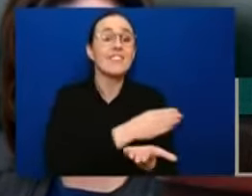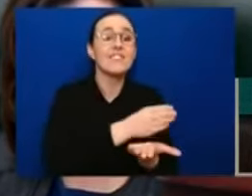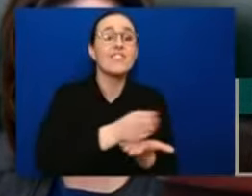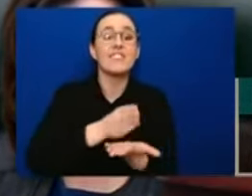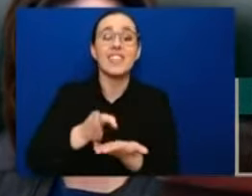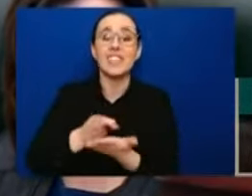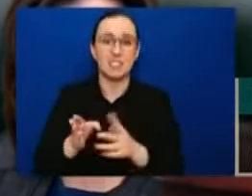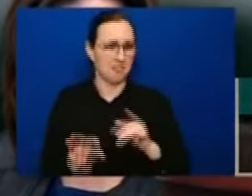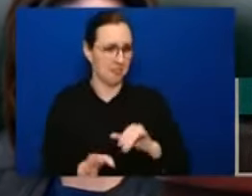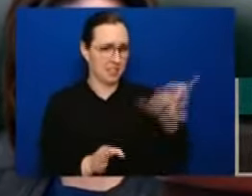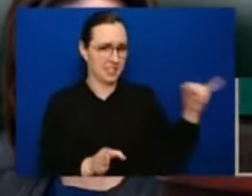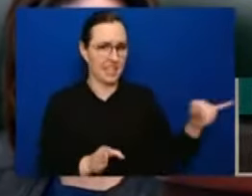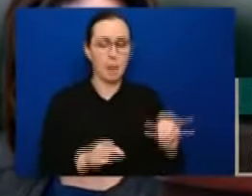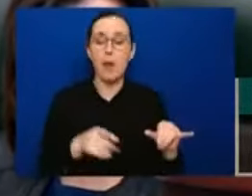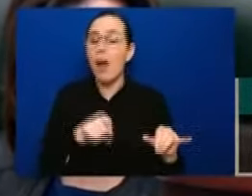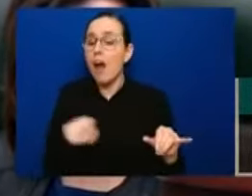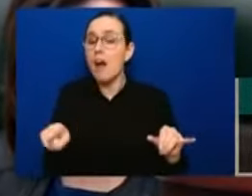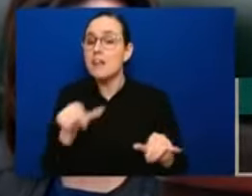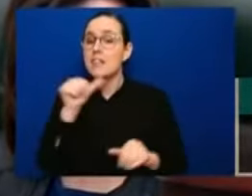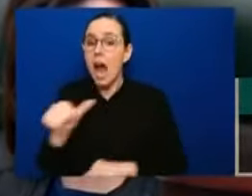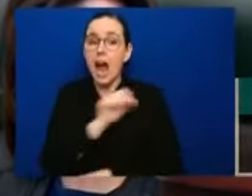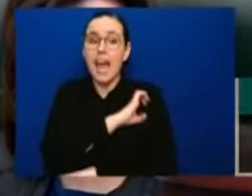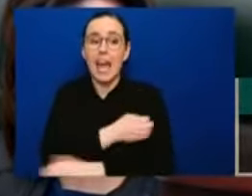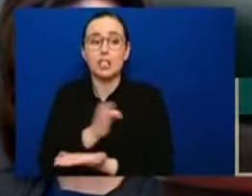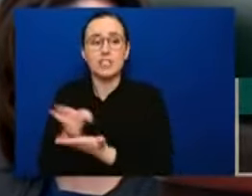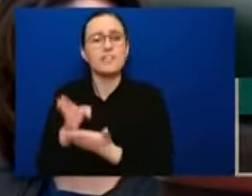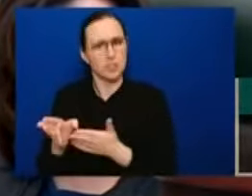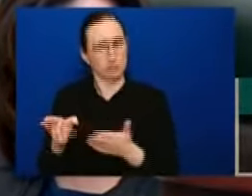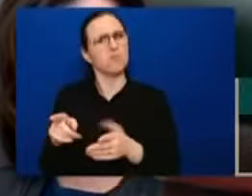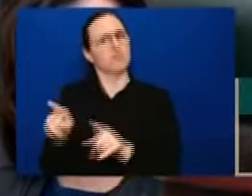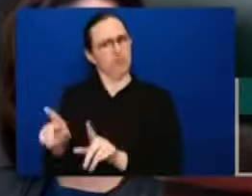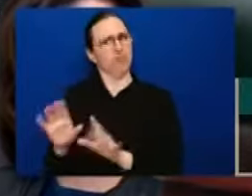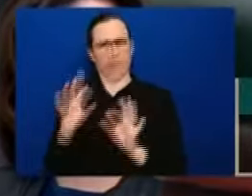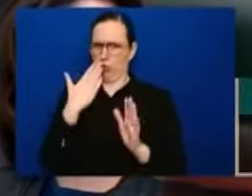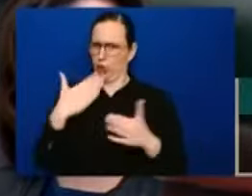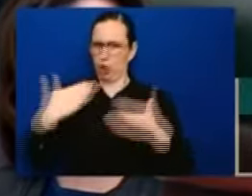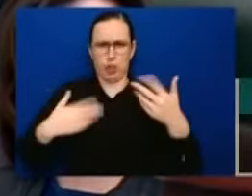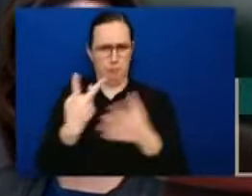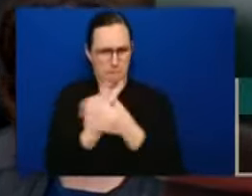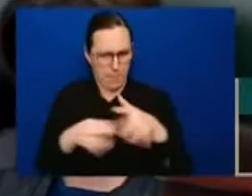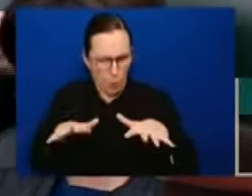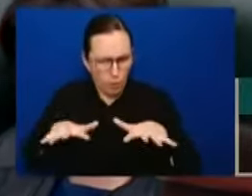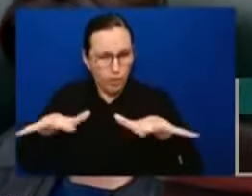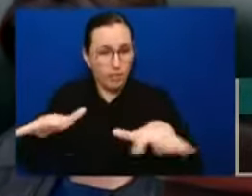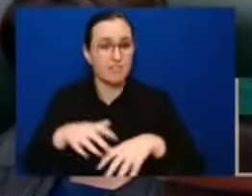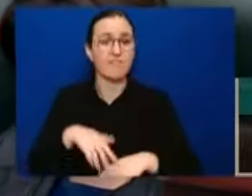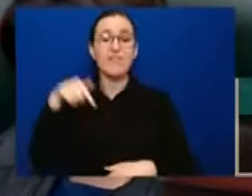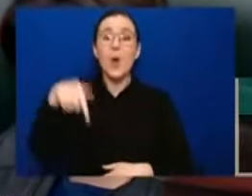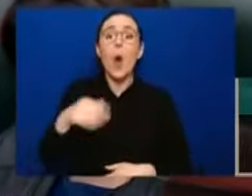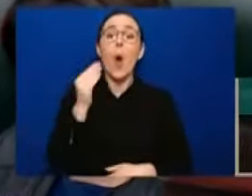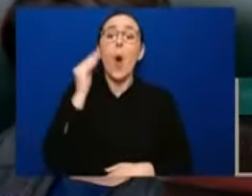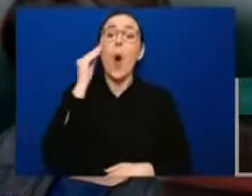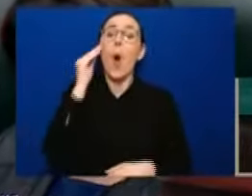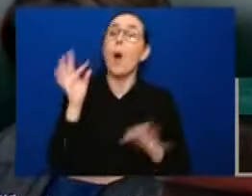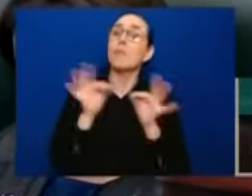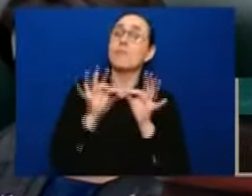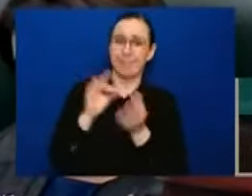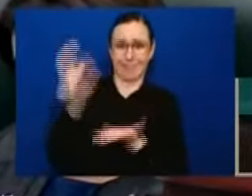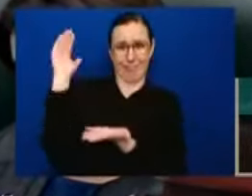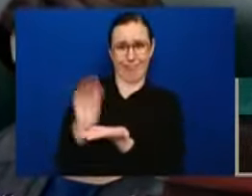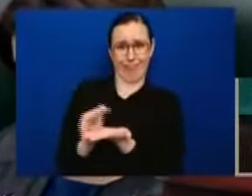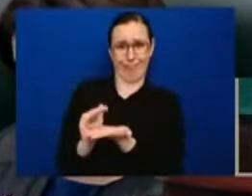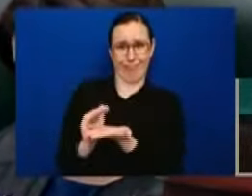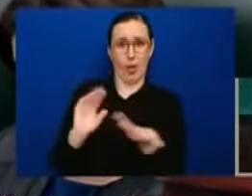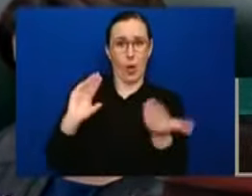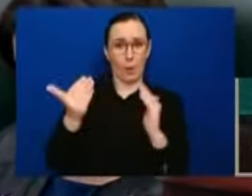urban centres. In fact, Albertans are able to purchase at least two homes for every one home purchase in Toronto or Vancouver.